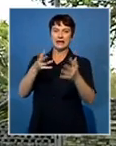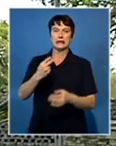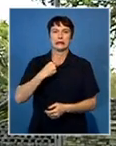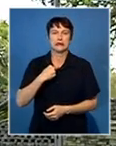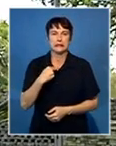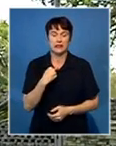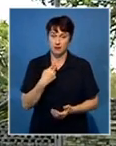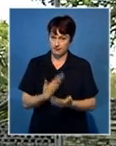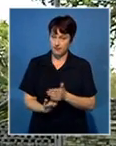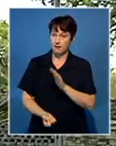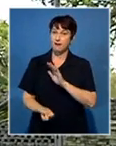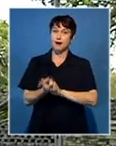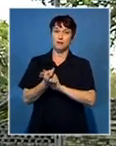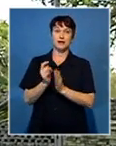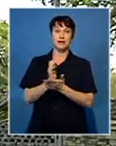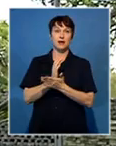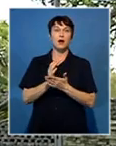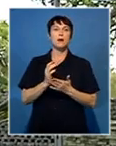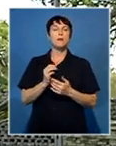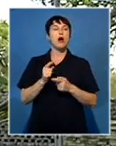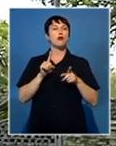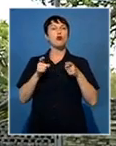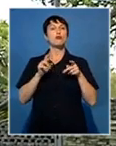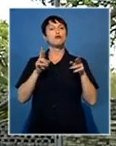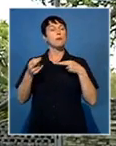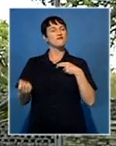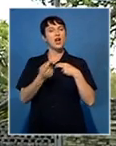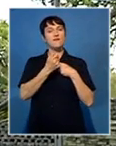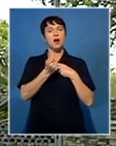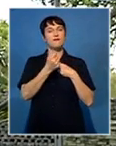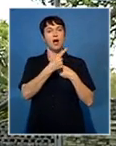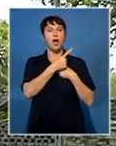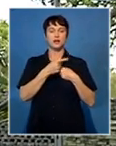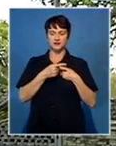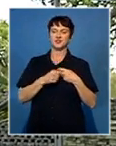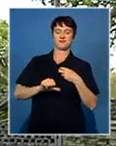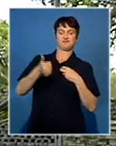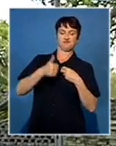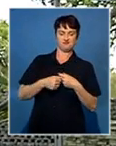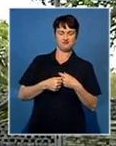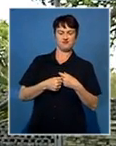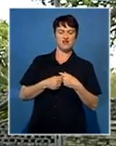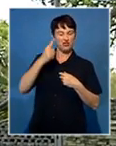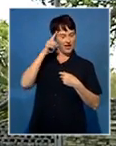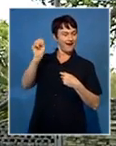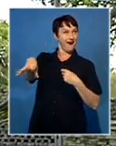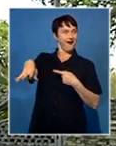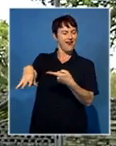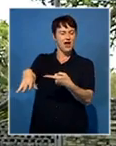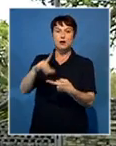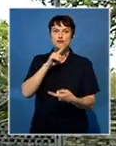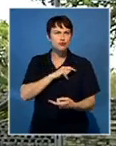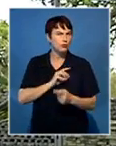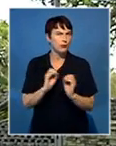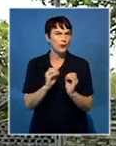of the switch on is done remotely from a control room. The control room may not be aware that the lights have not come back. So again, please